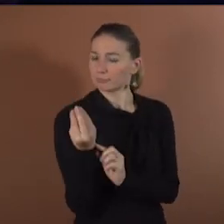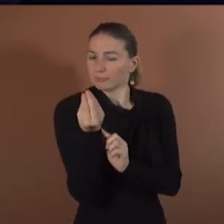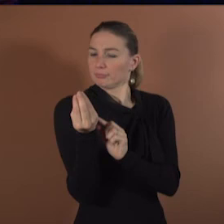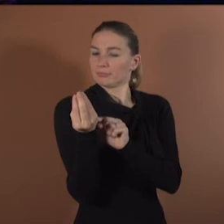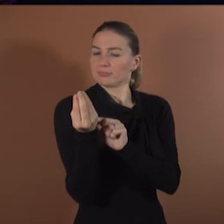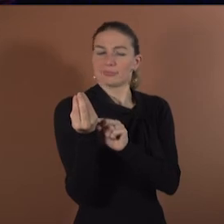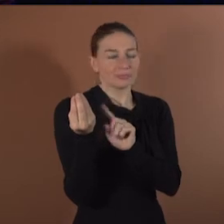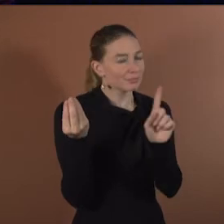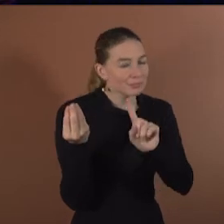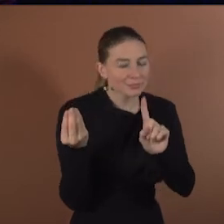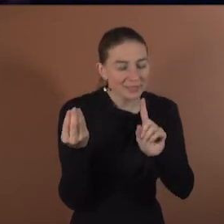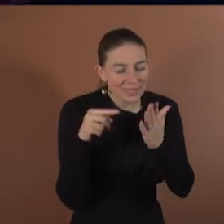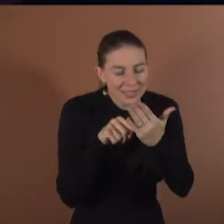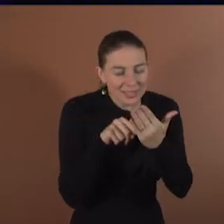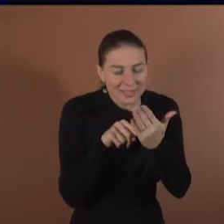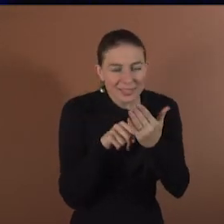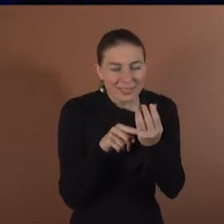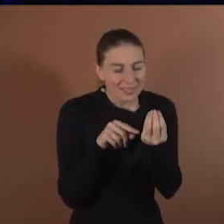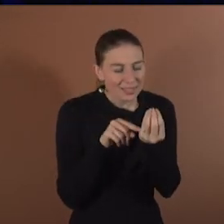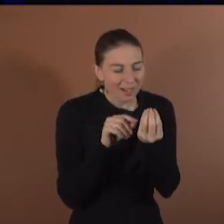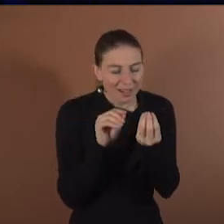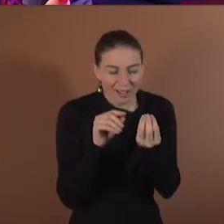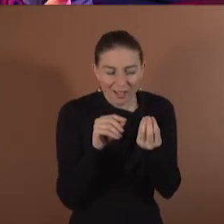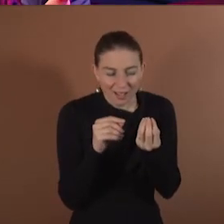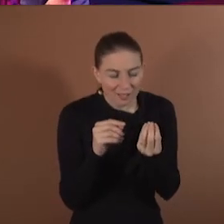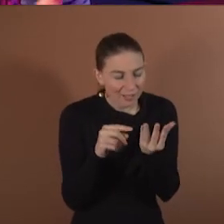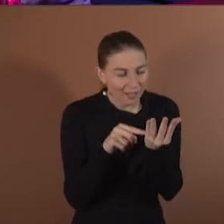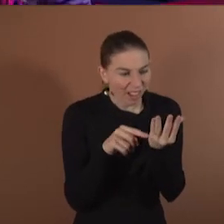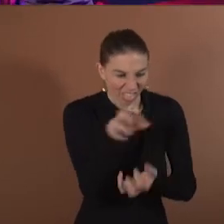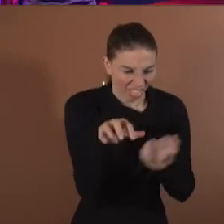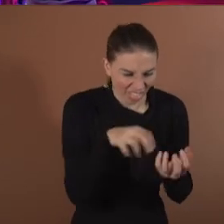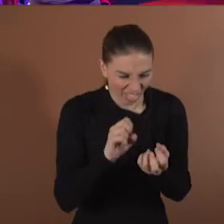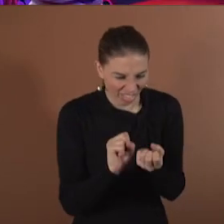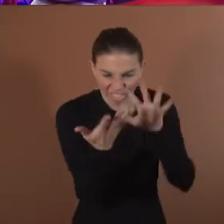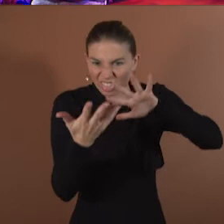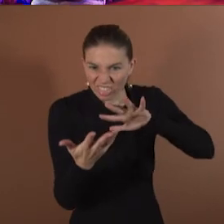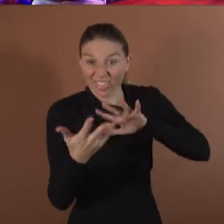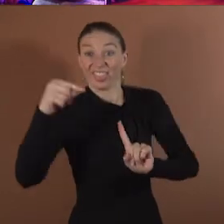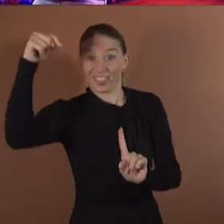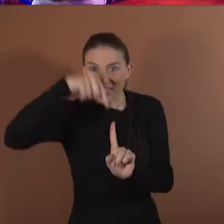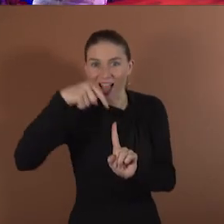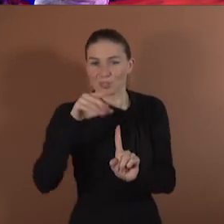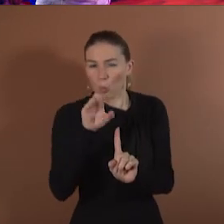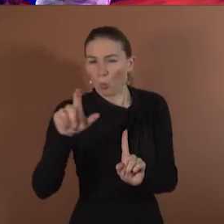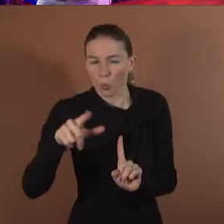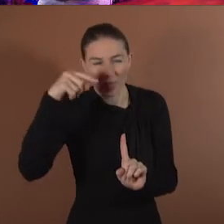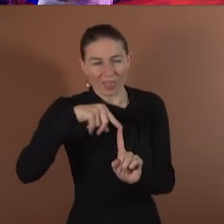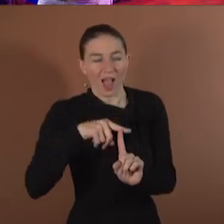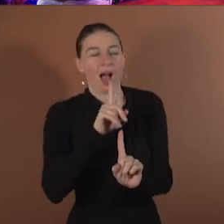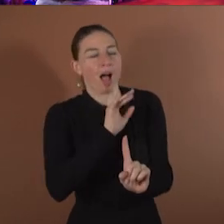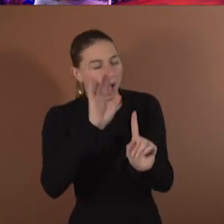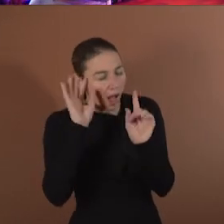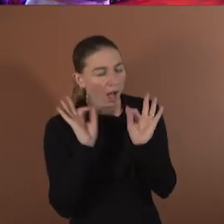of the universe. That messing things up is cool. It's what makes things really work beautifully well.